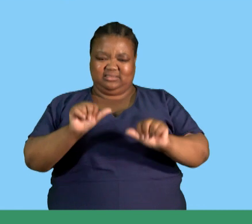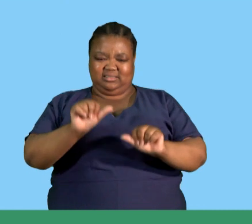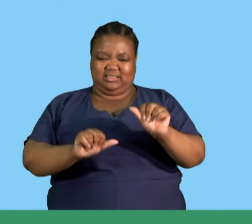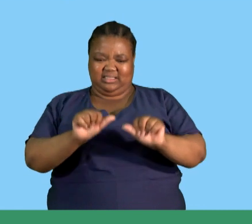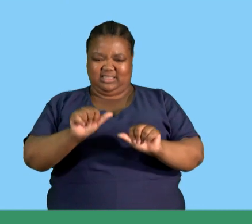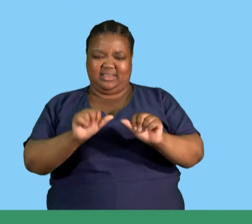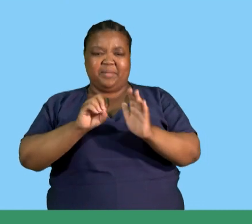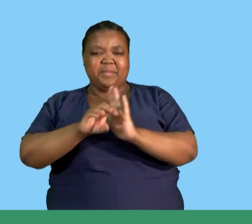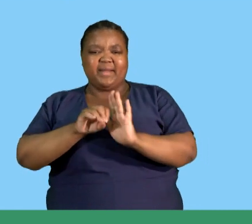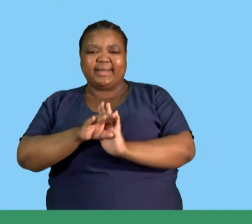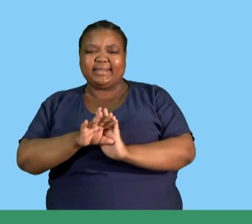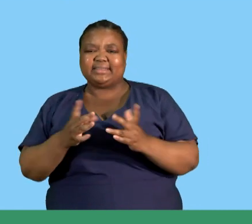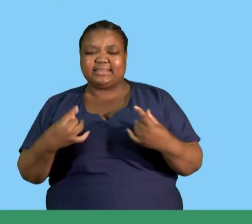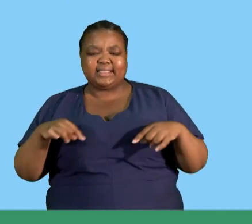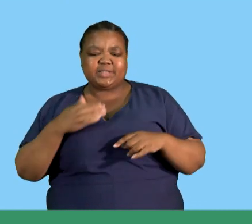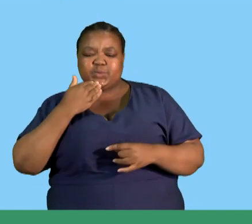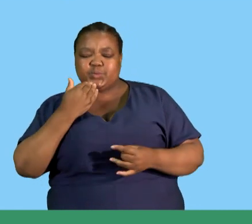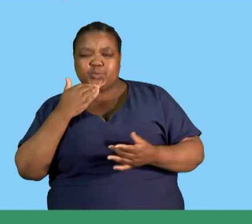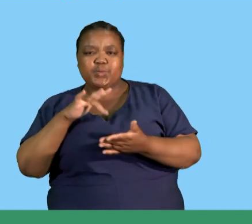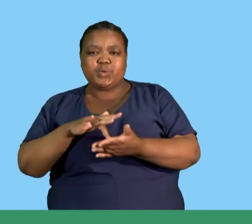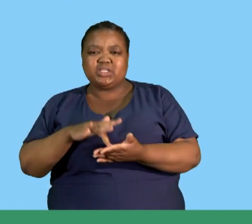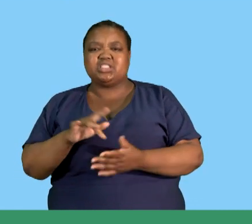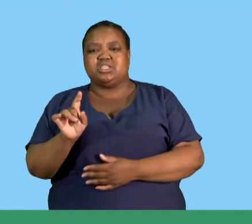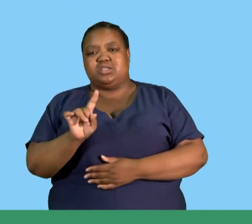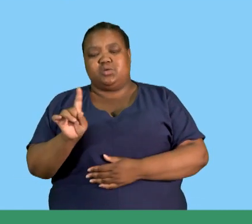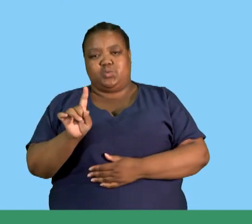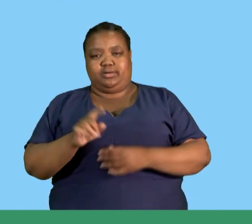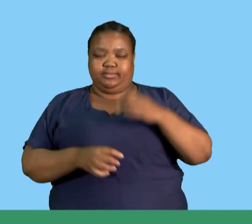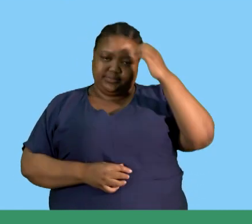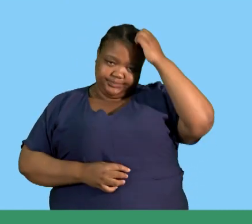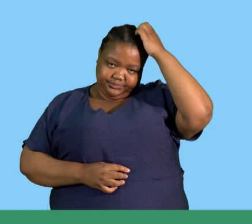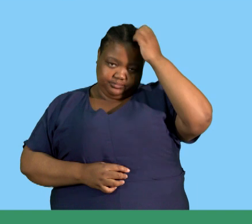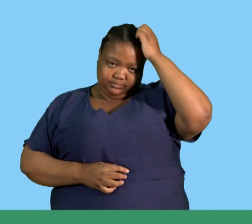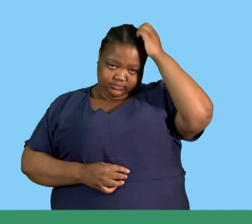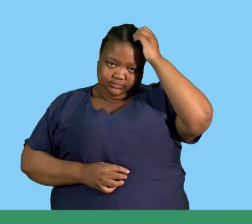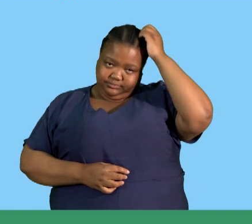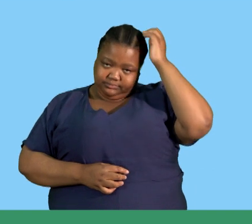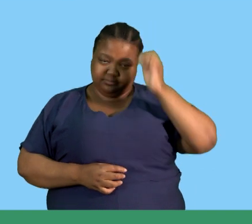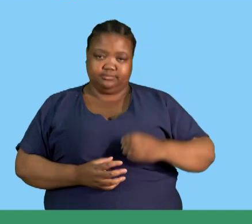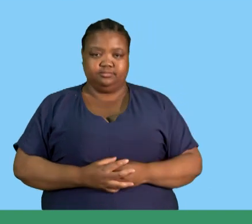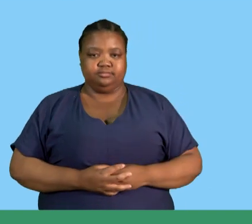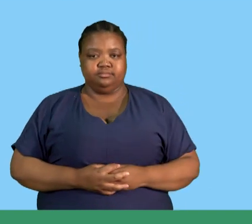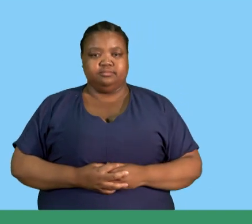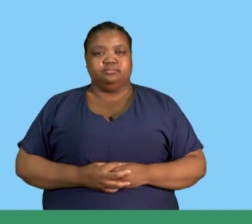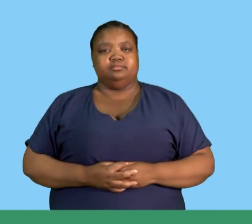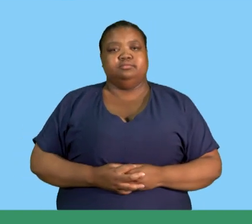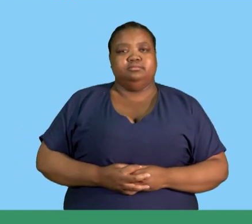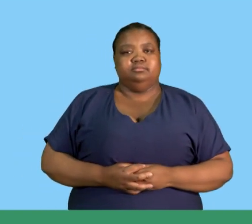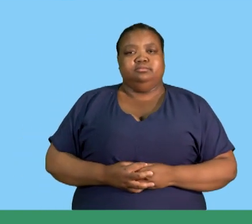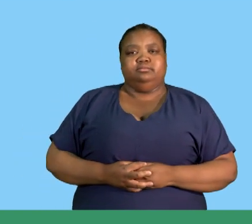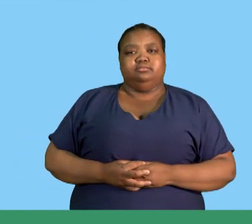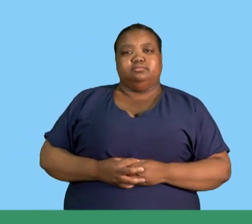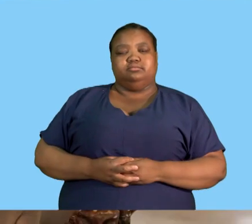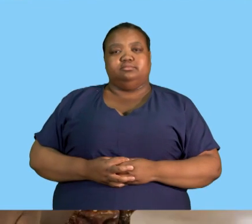in the market? Our position in the market. What position are we having in the market? Or in the market.